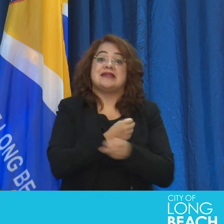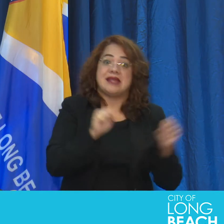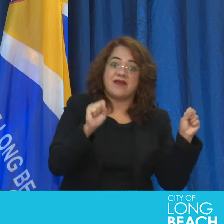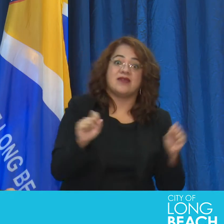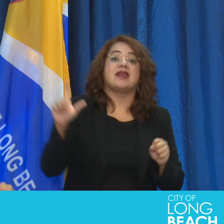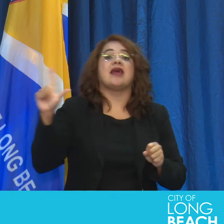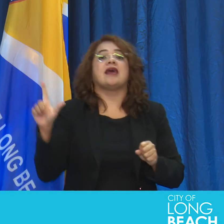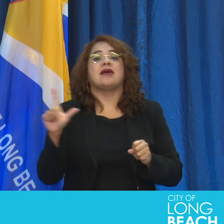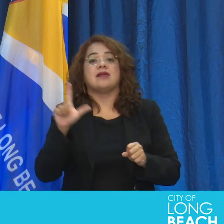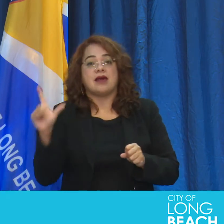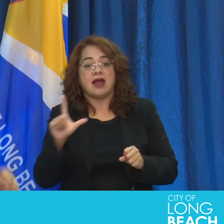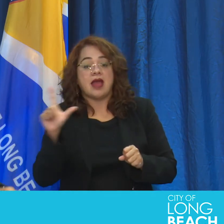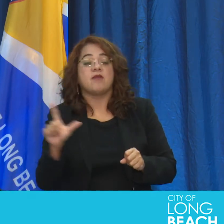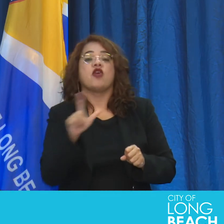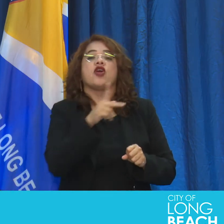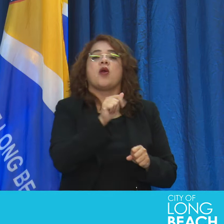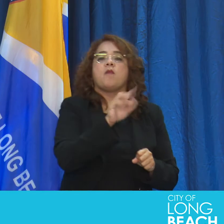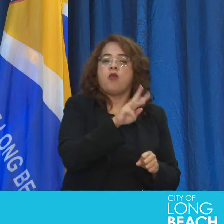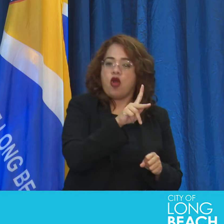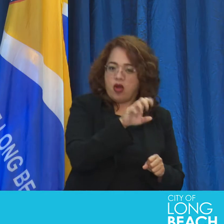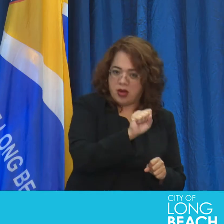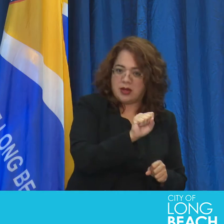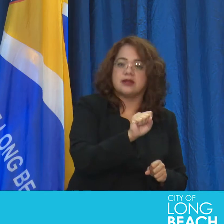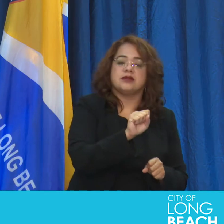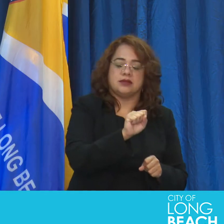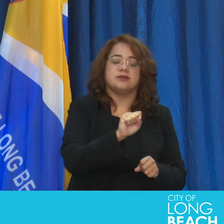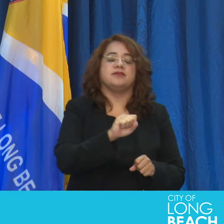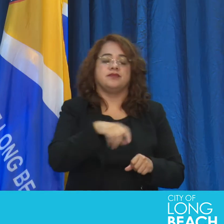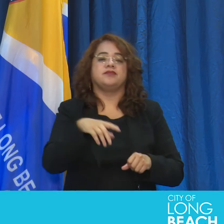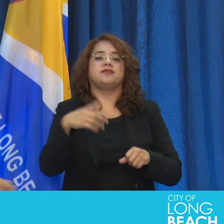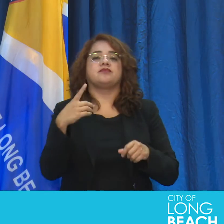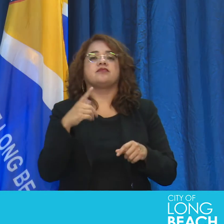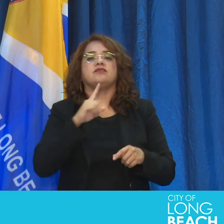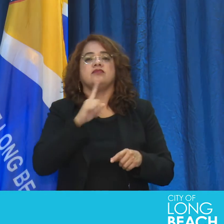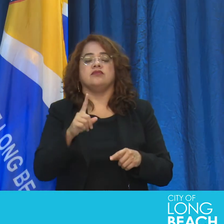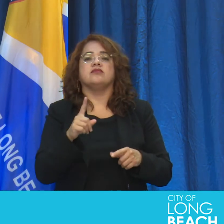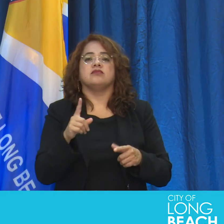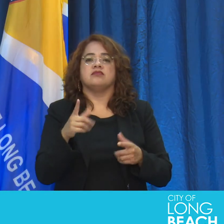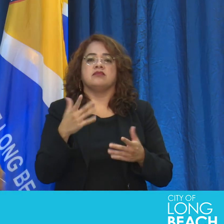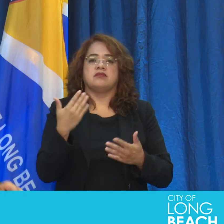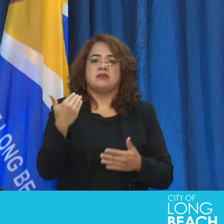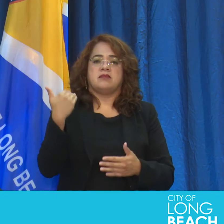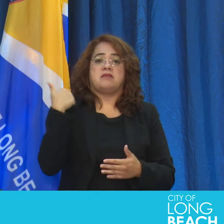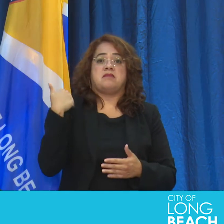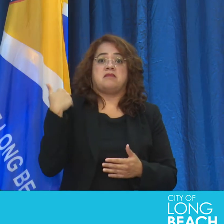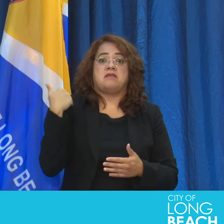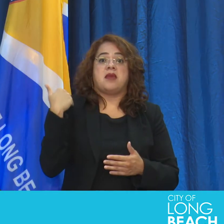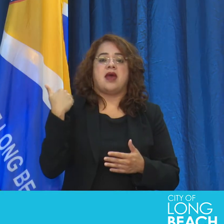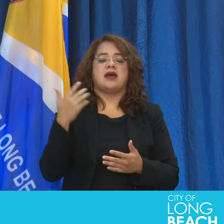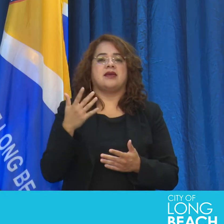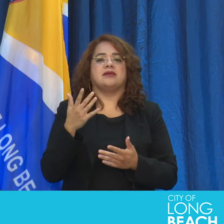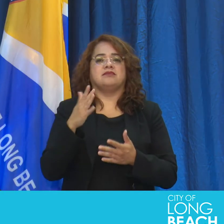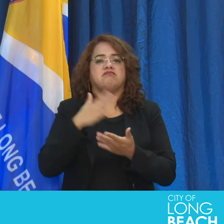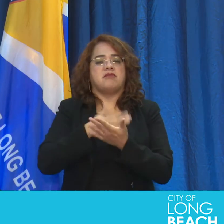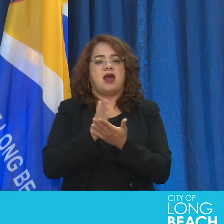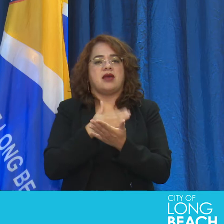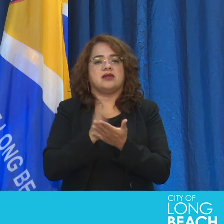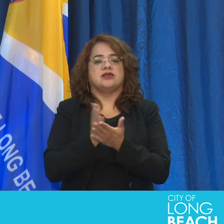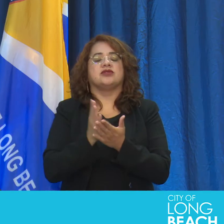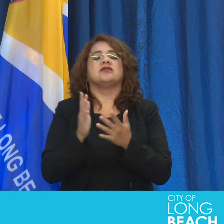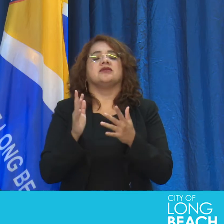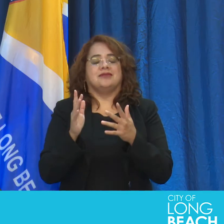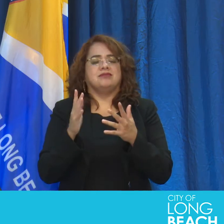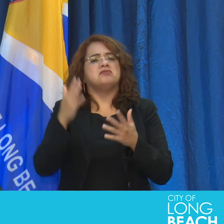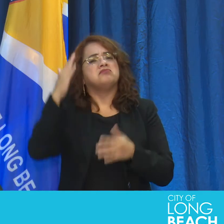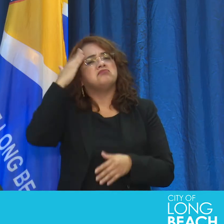is part of this process, and unlike past budgets, this is really a different reflection of the